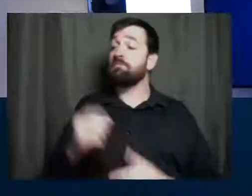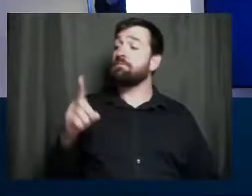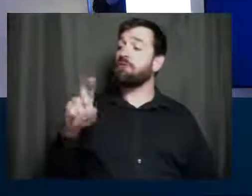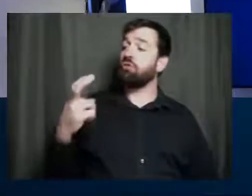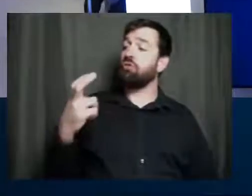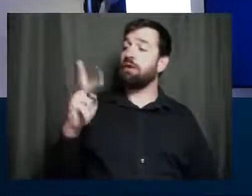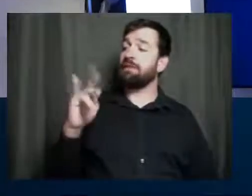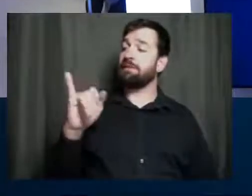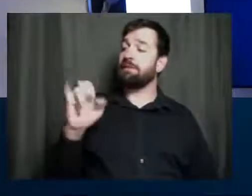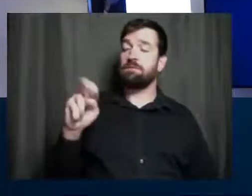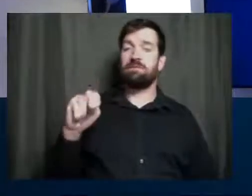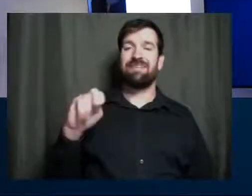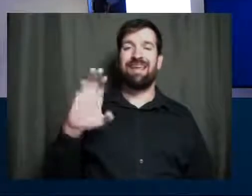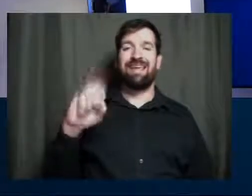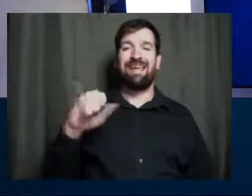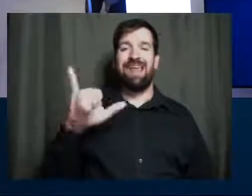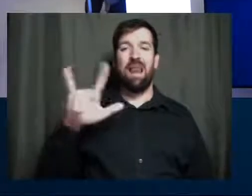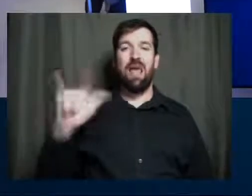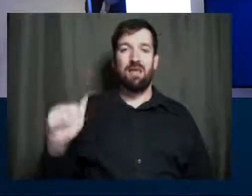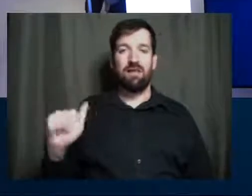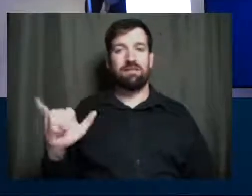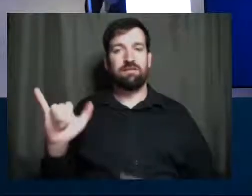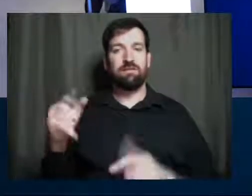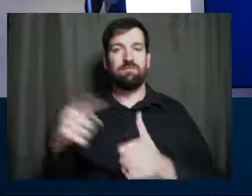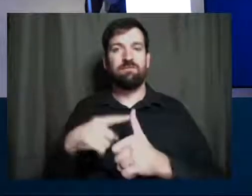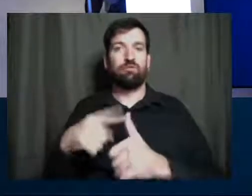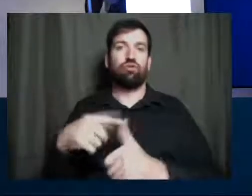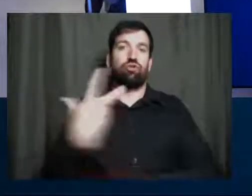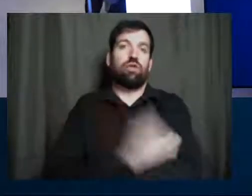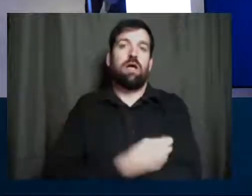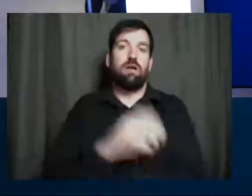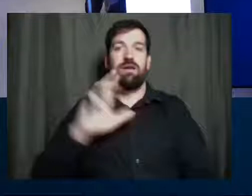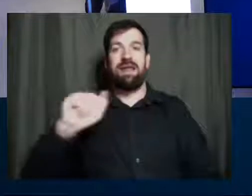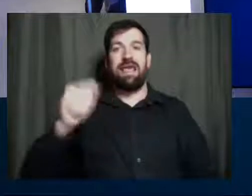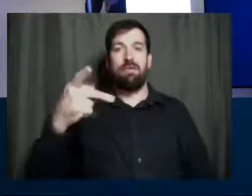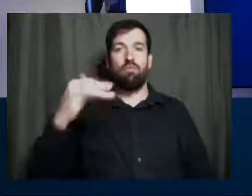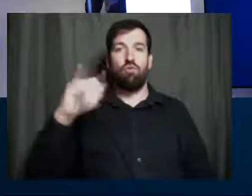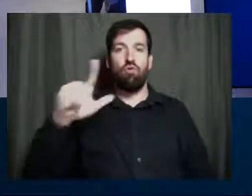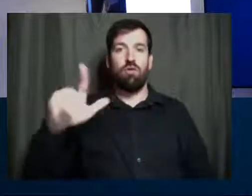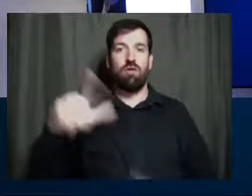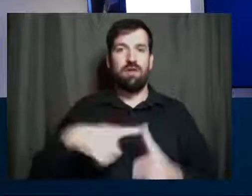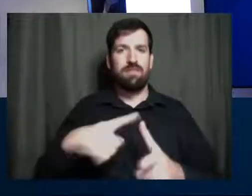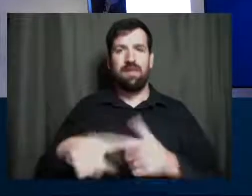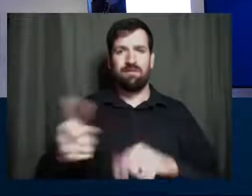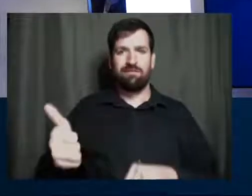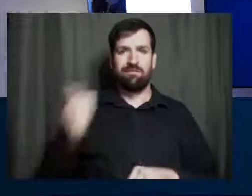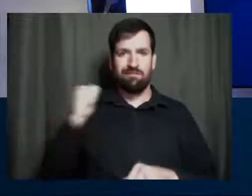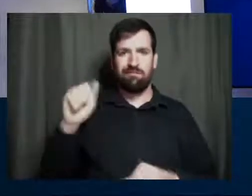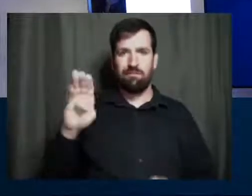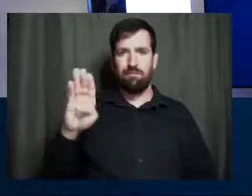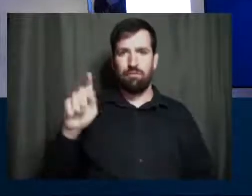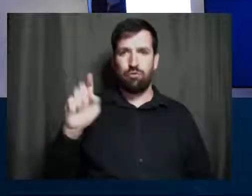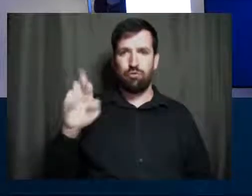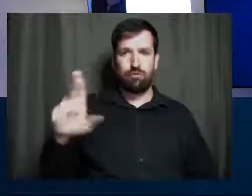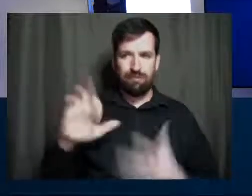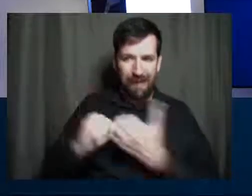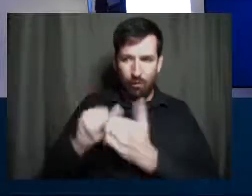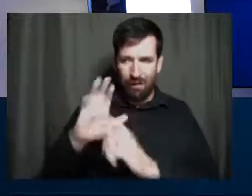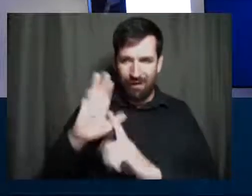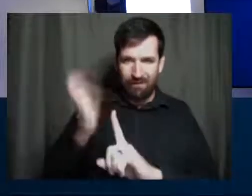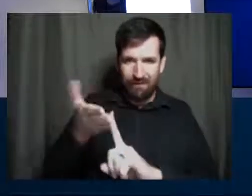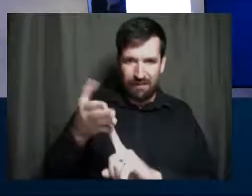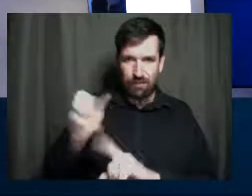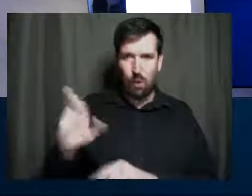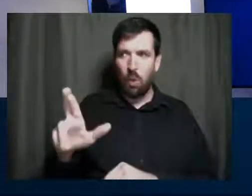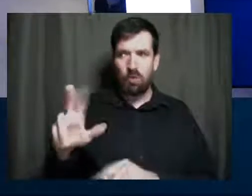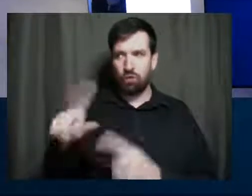finally got his first shot in April. Now he says he won't get his booster. How do I convince him to get a booster, or should she just be happy he got